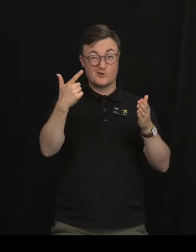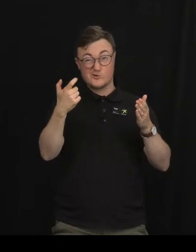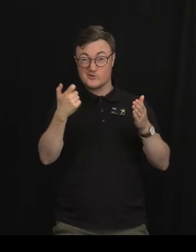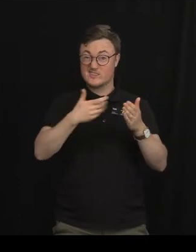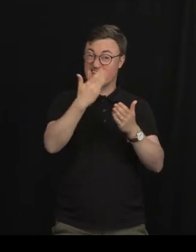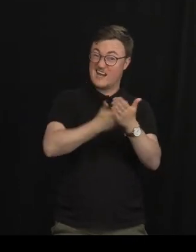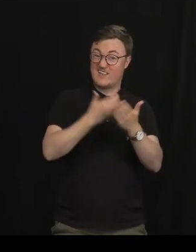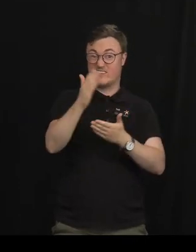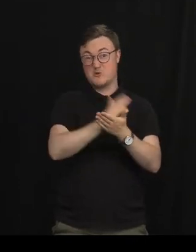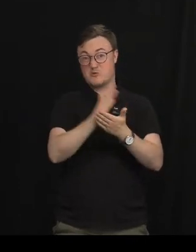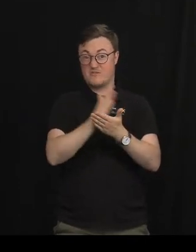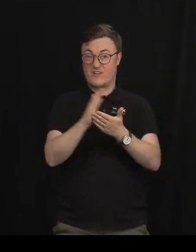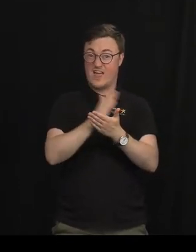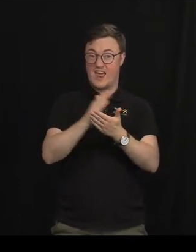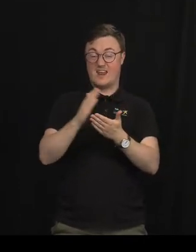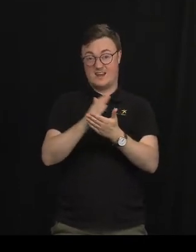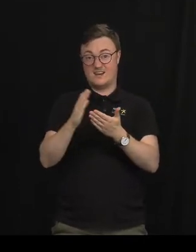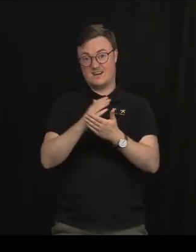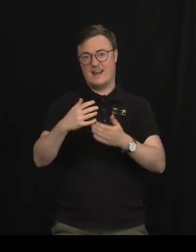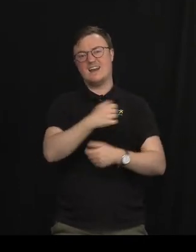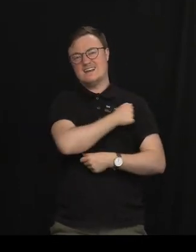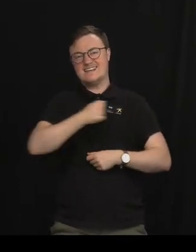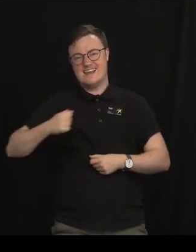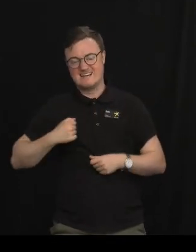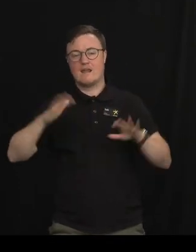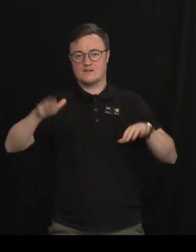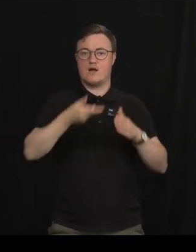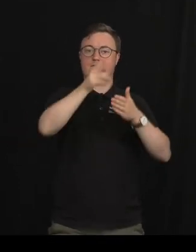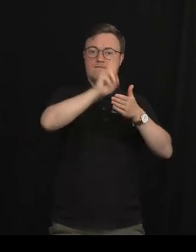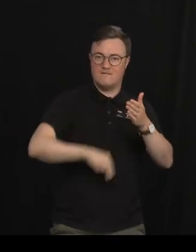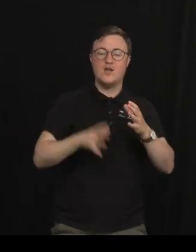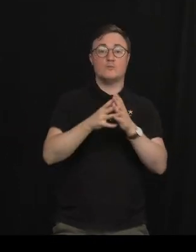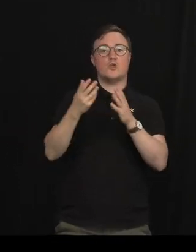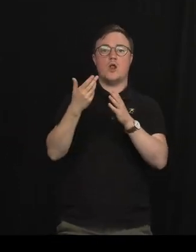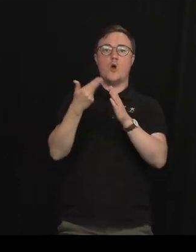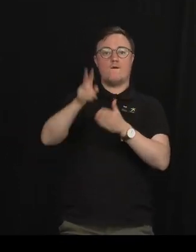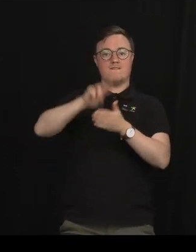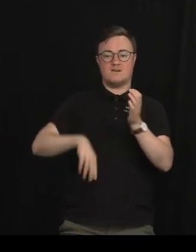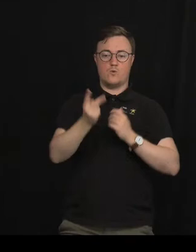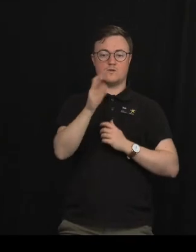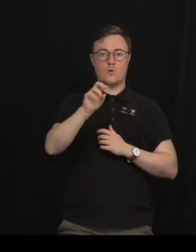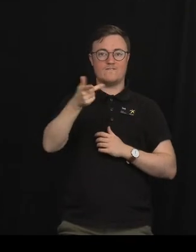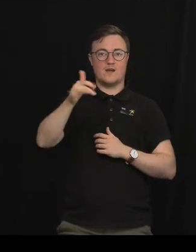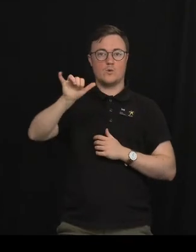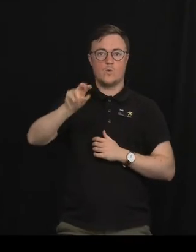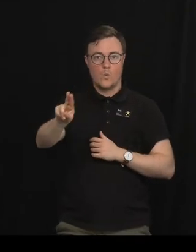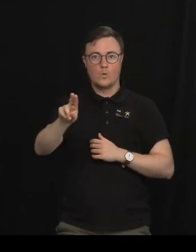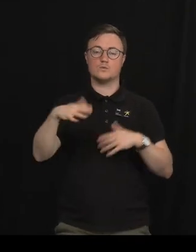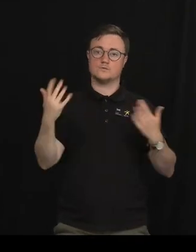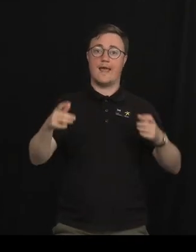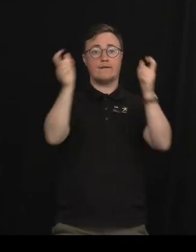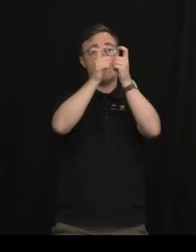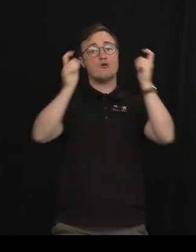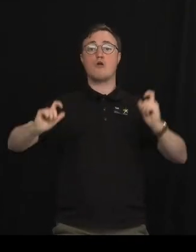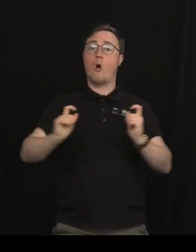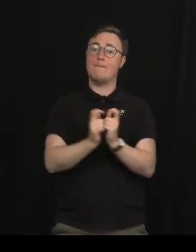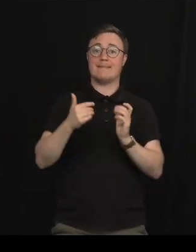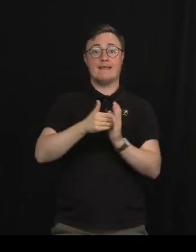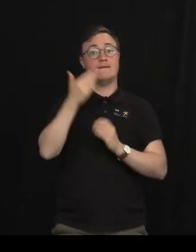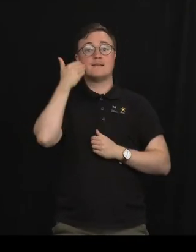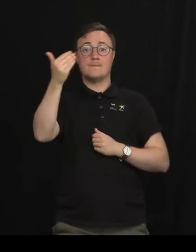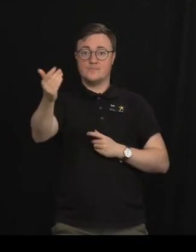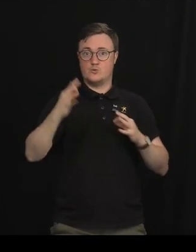countries that or governments that have signed today. So a convention is the legal framework that will provide a better framework for the future, making